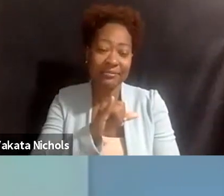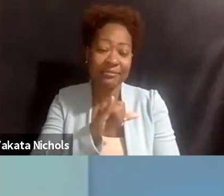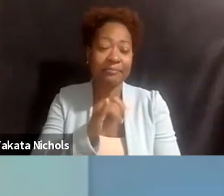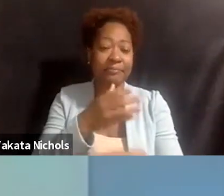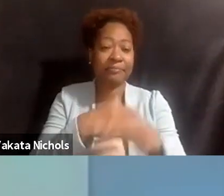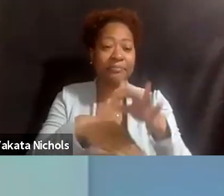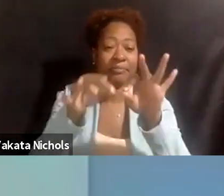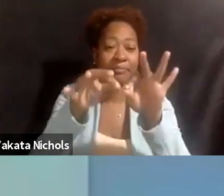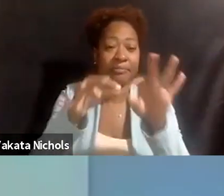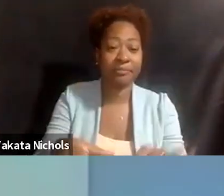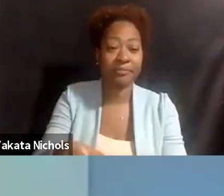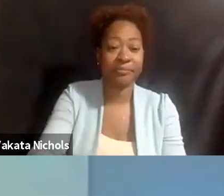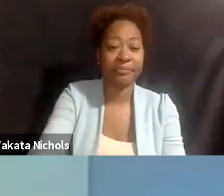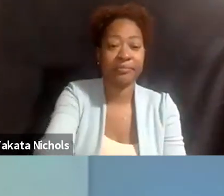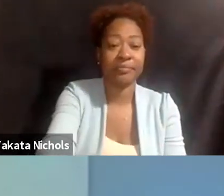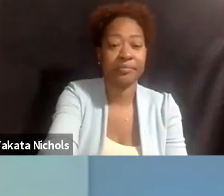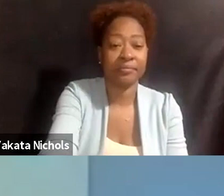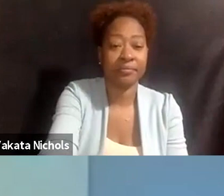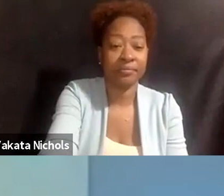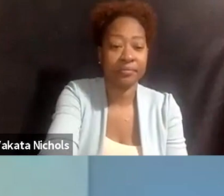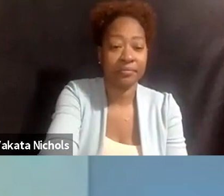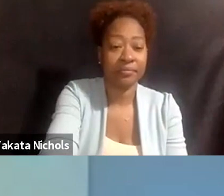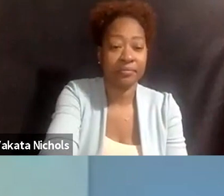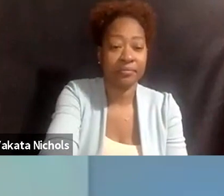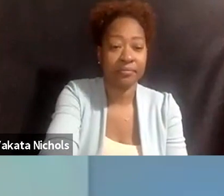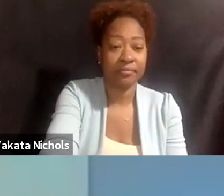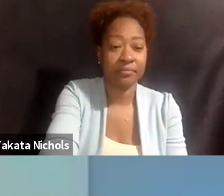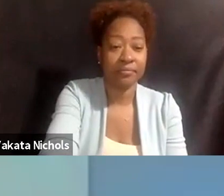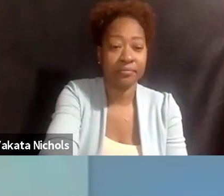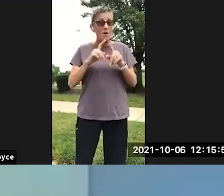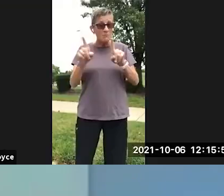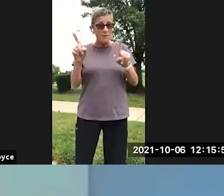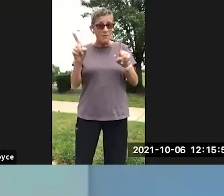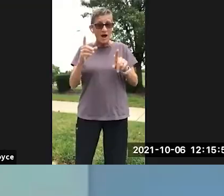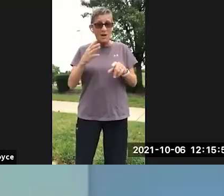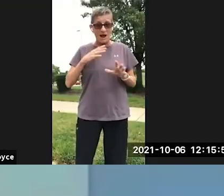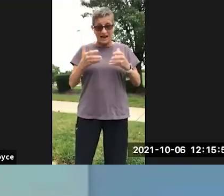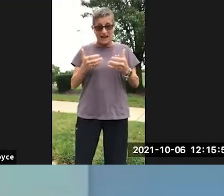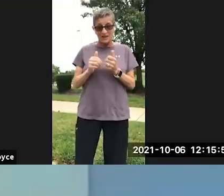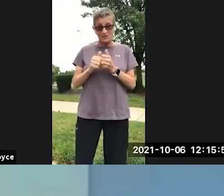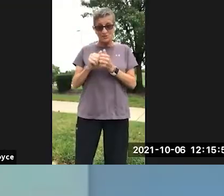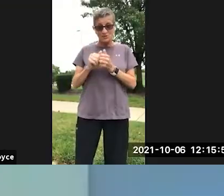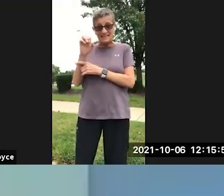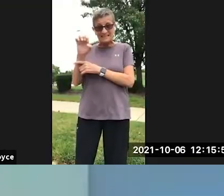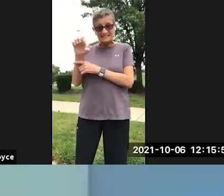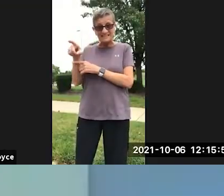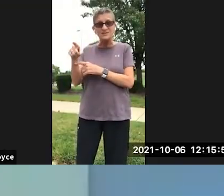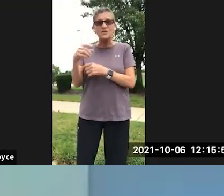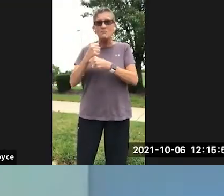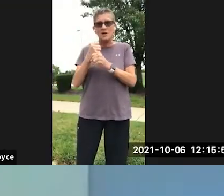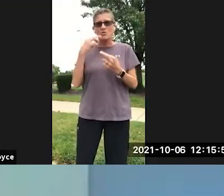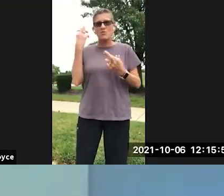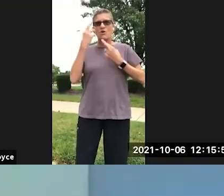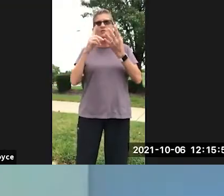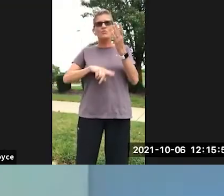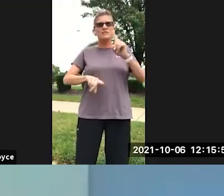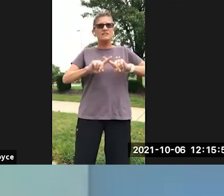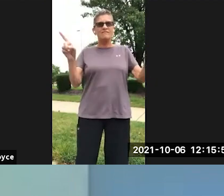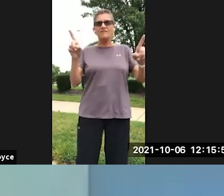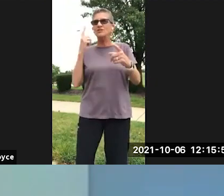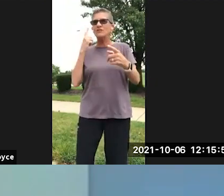students in their course feel more accommodated. However, my class with Elise made me realize the true difference between accommodation